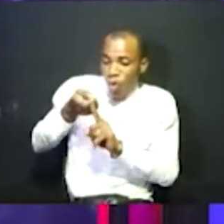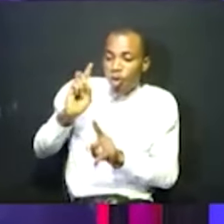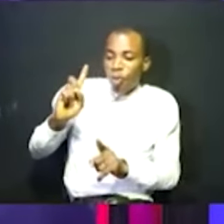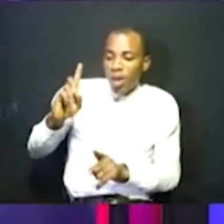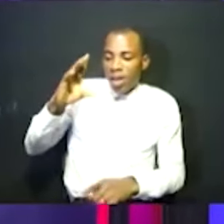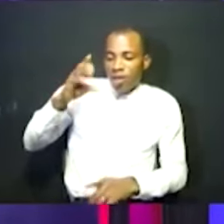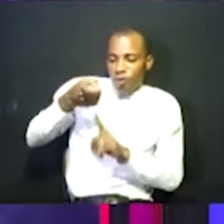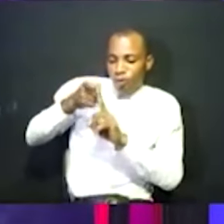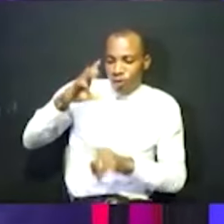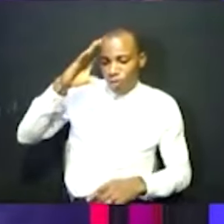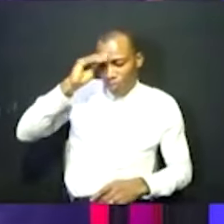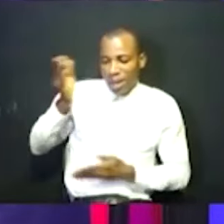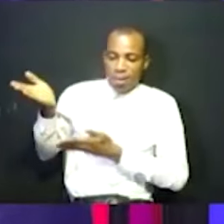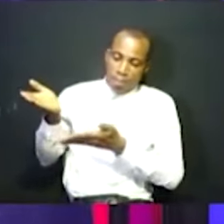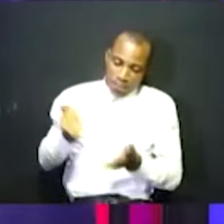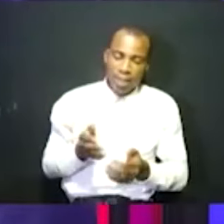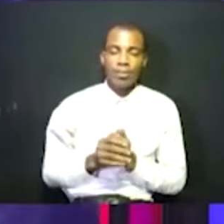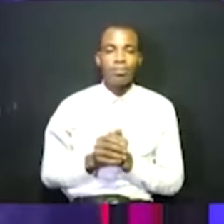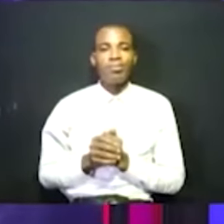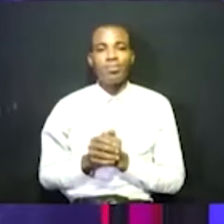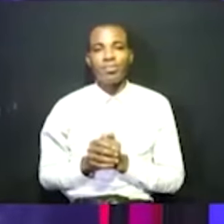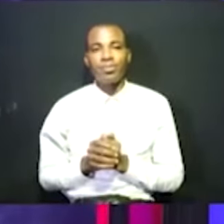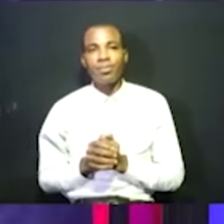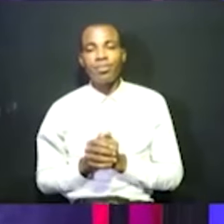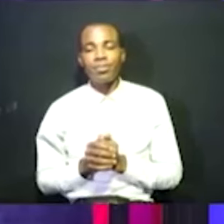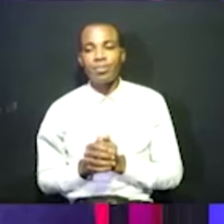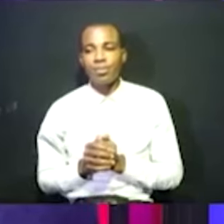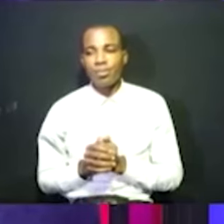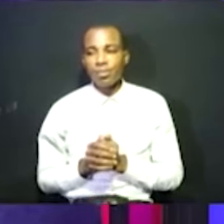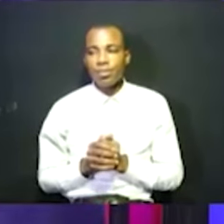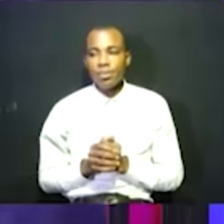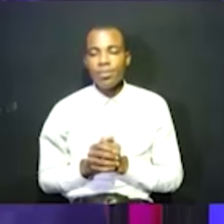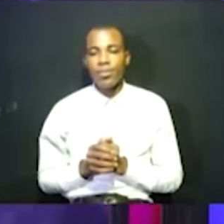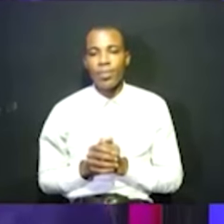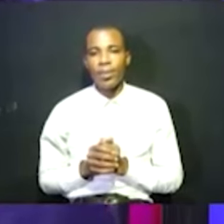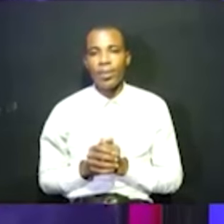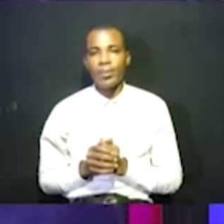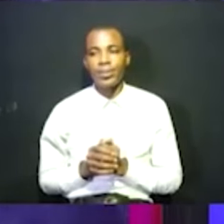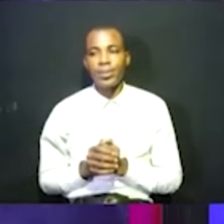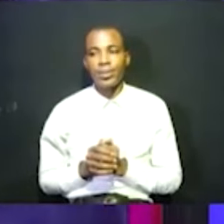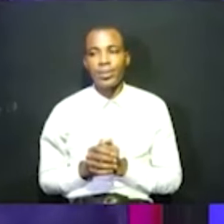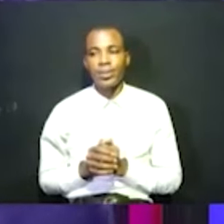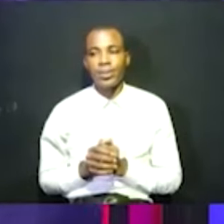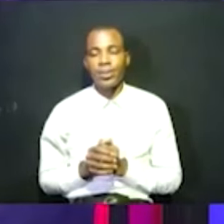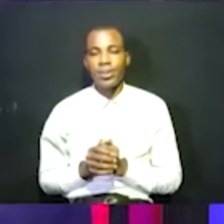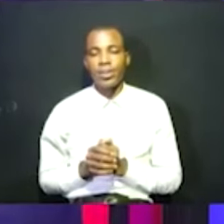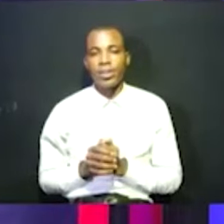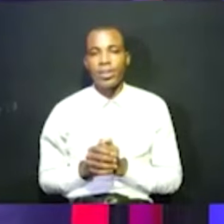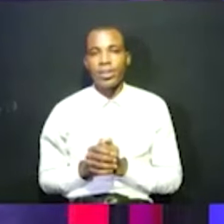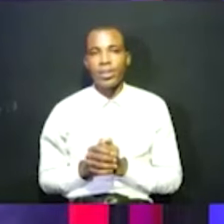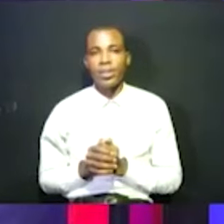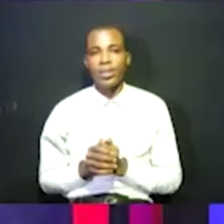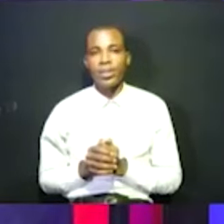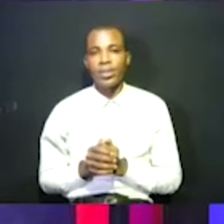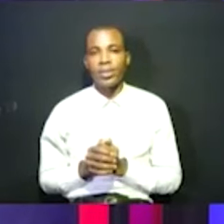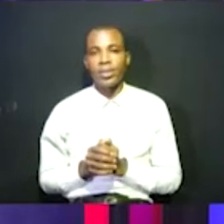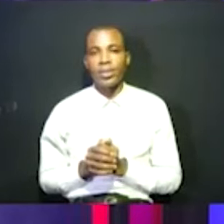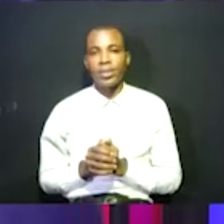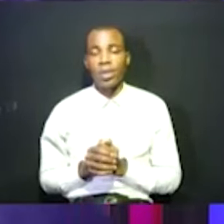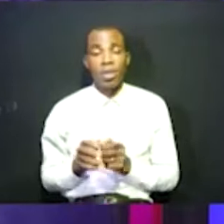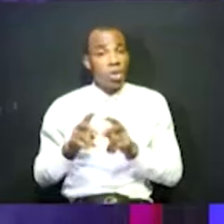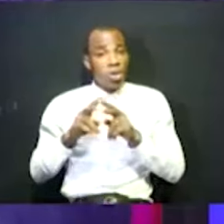"Afei me nompɛ mu dompɛ ene me honam honam nie oyi obɛfrɛ no oba ifri sɛ obɛrima mu ene oyi ni free." Now, this